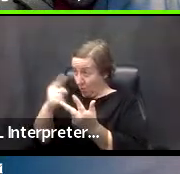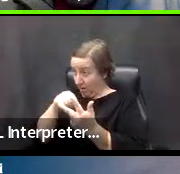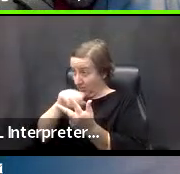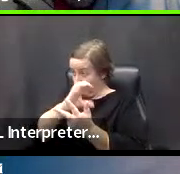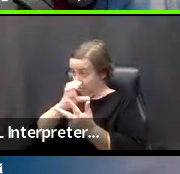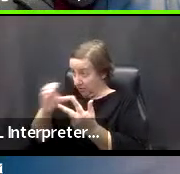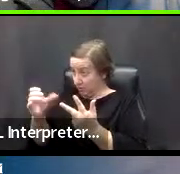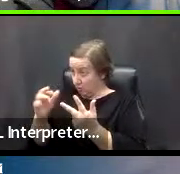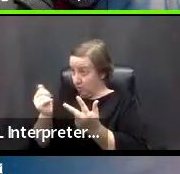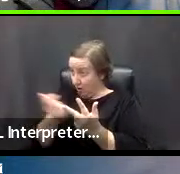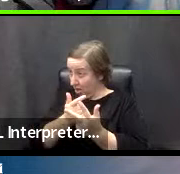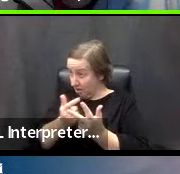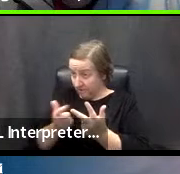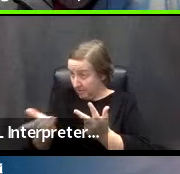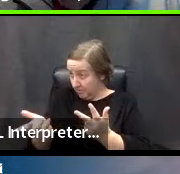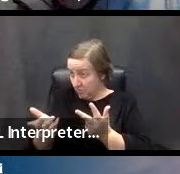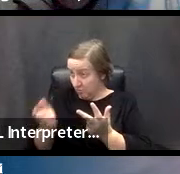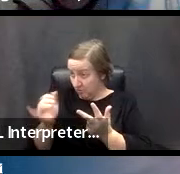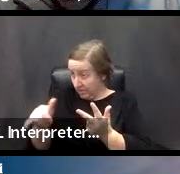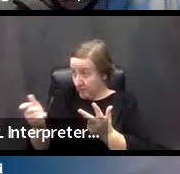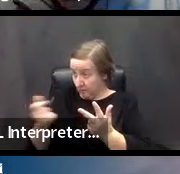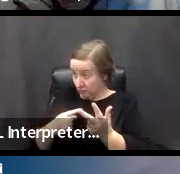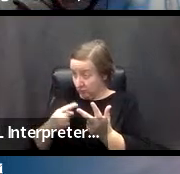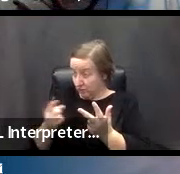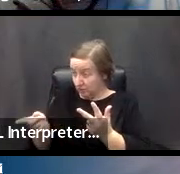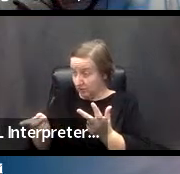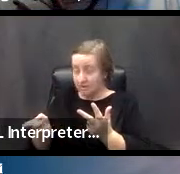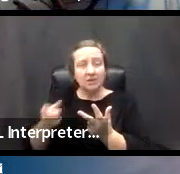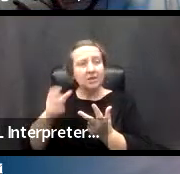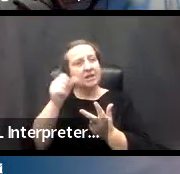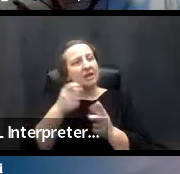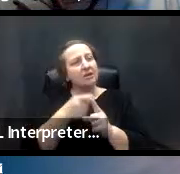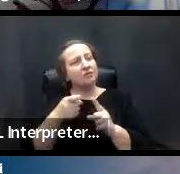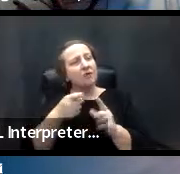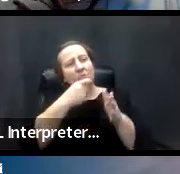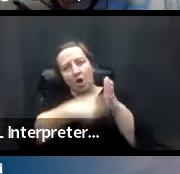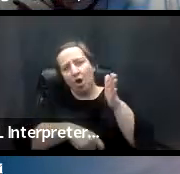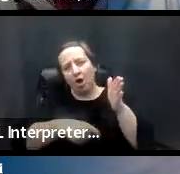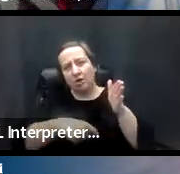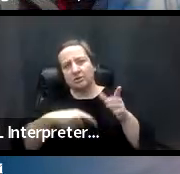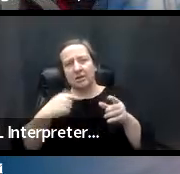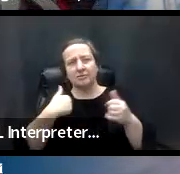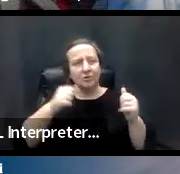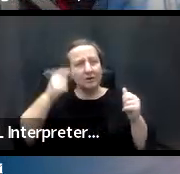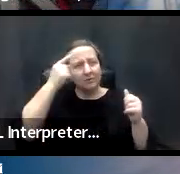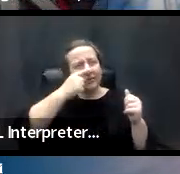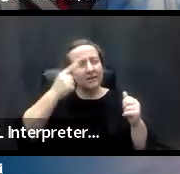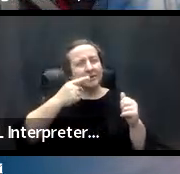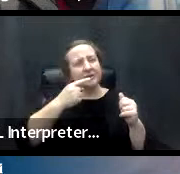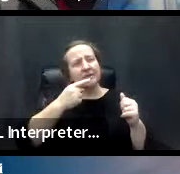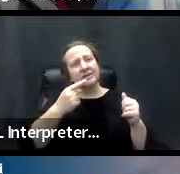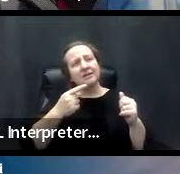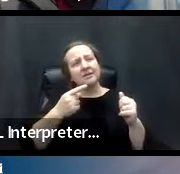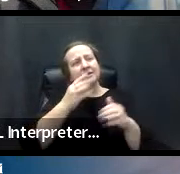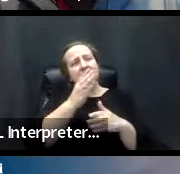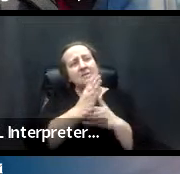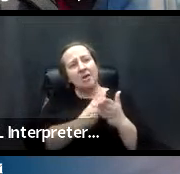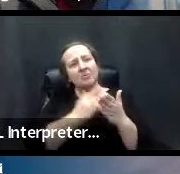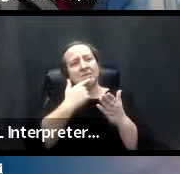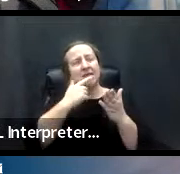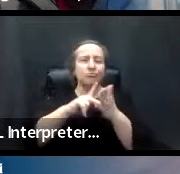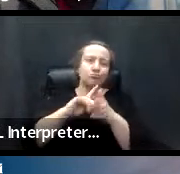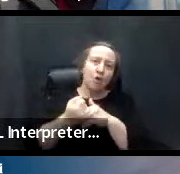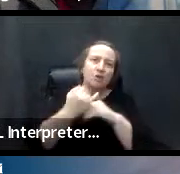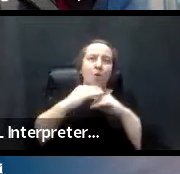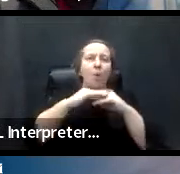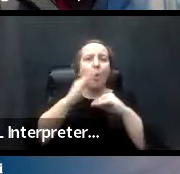or all of them? Is that your question? Yes, based on the cost. I'm just trying to think when, like someone of them said projects